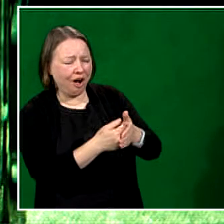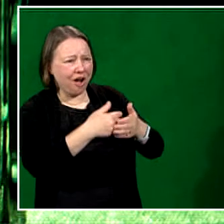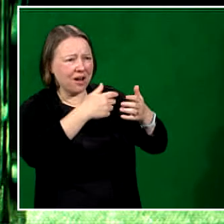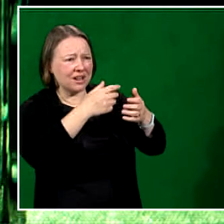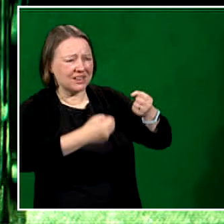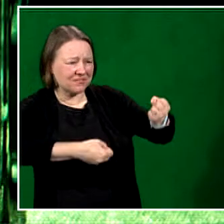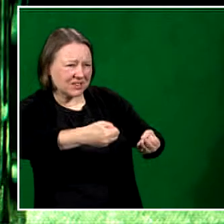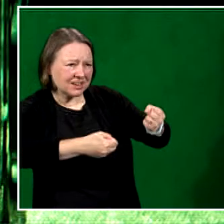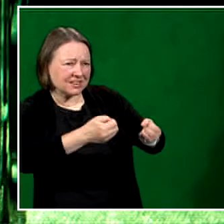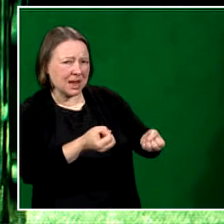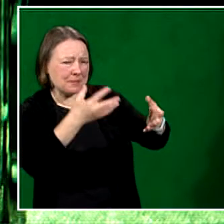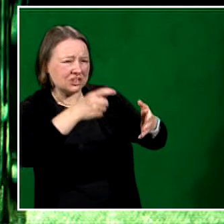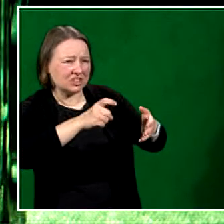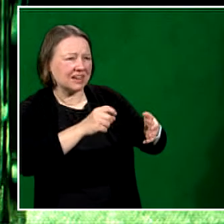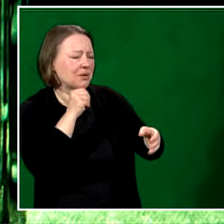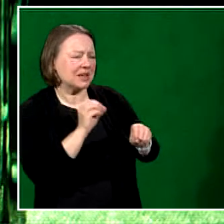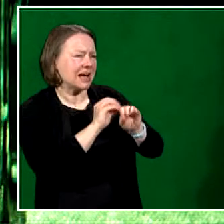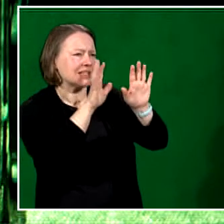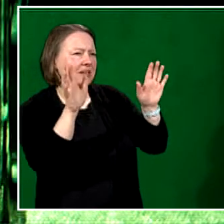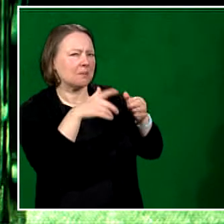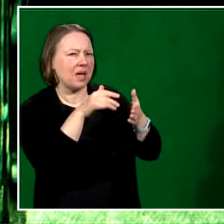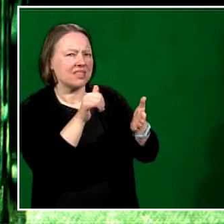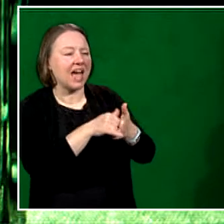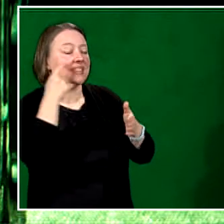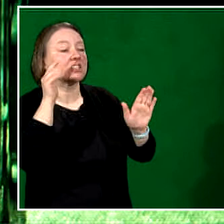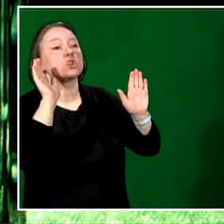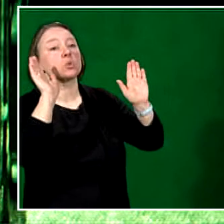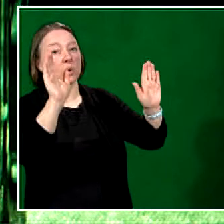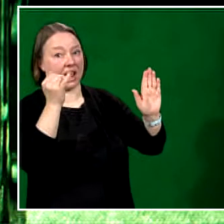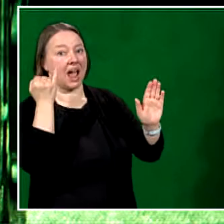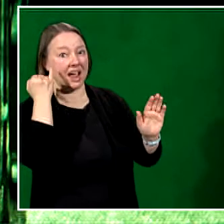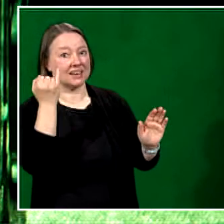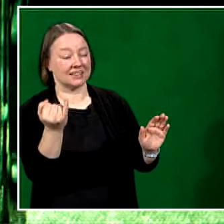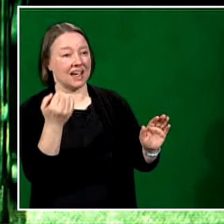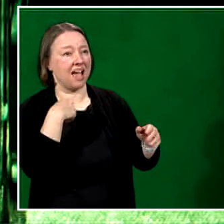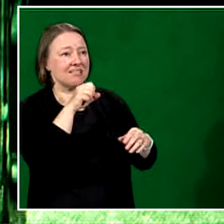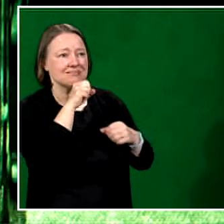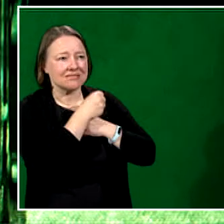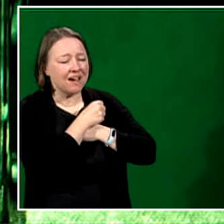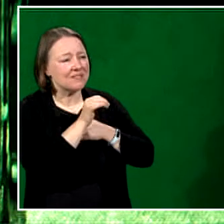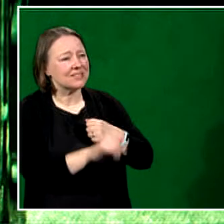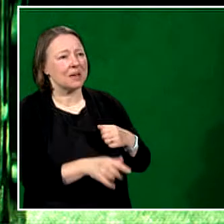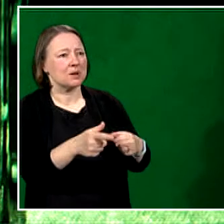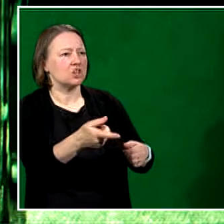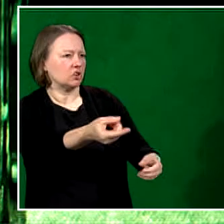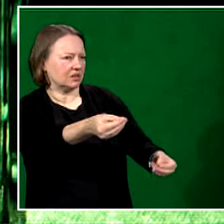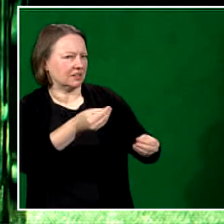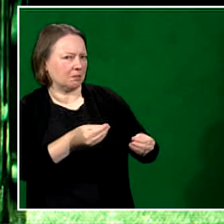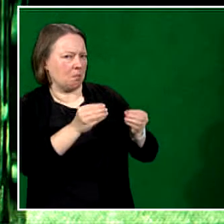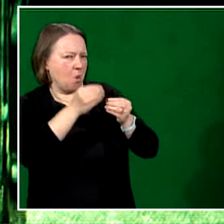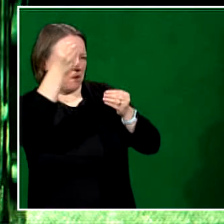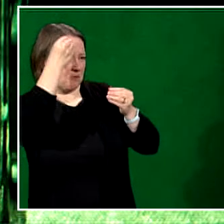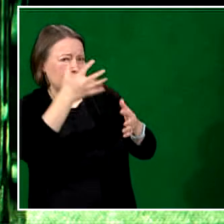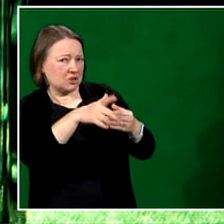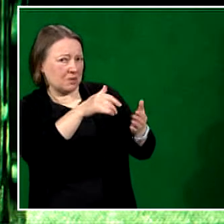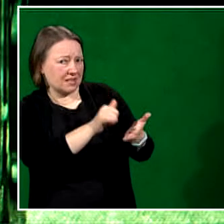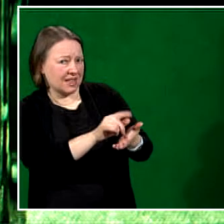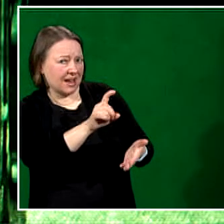need? I wasn't really clear on that. I think it's a great idea. I love it. But could you give me some more information about